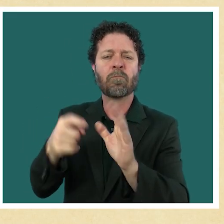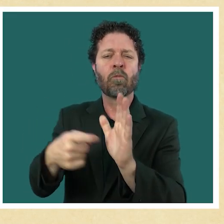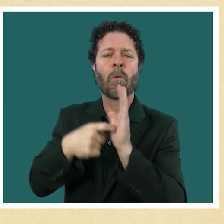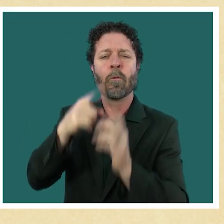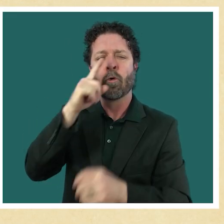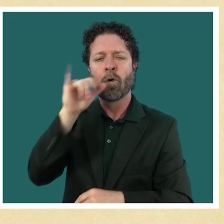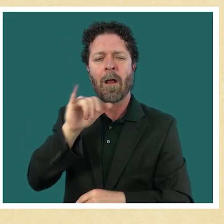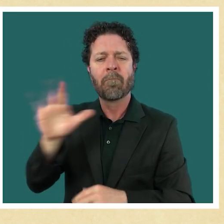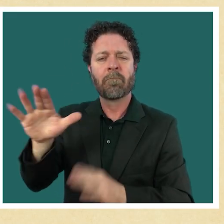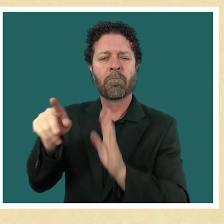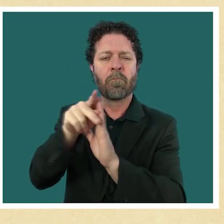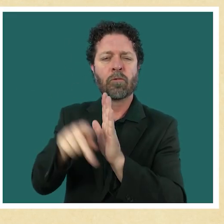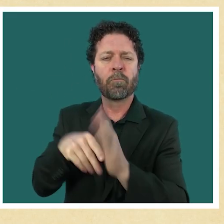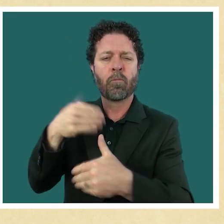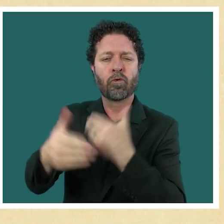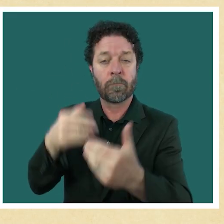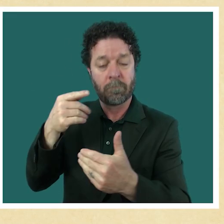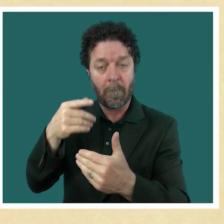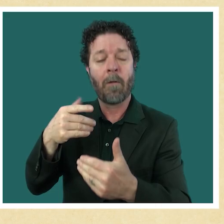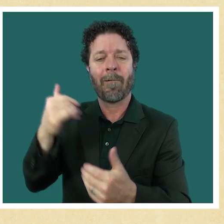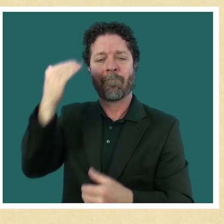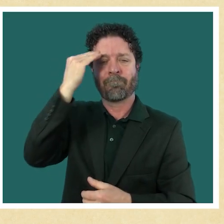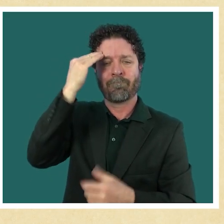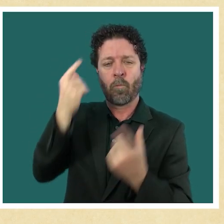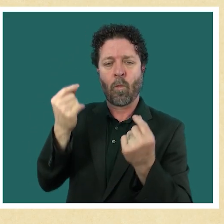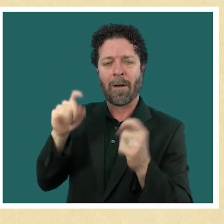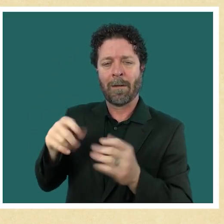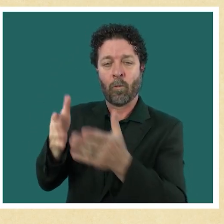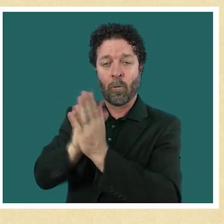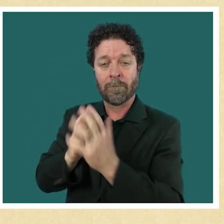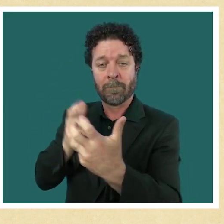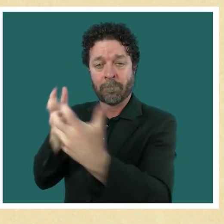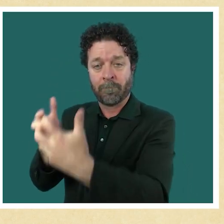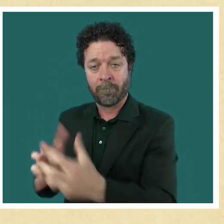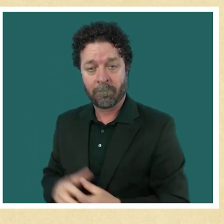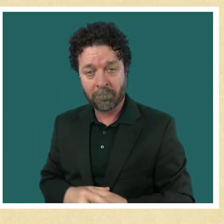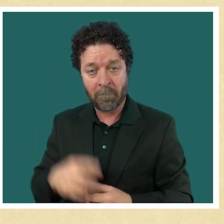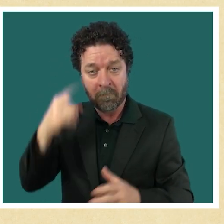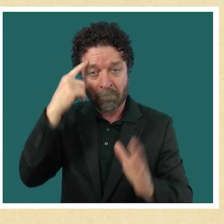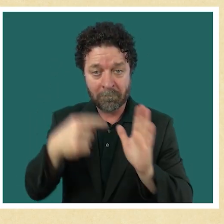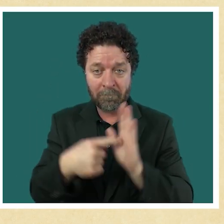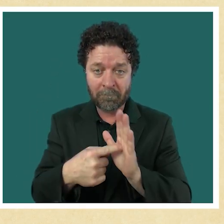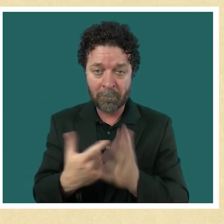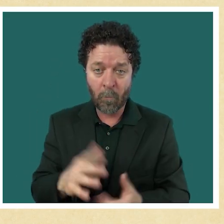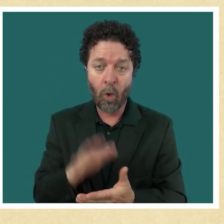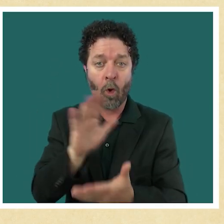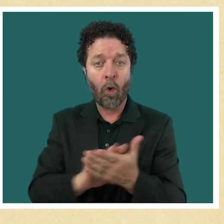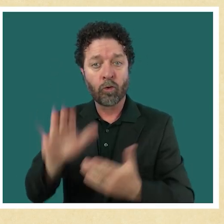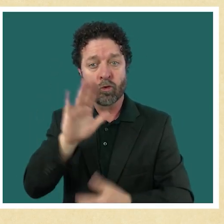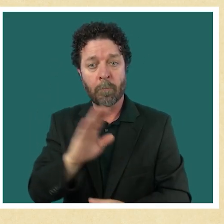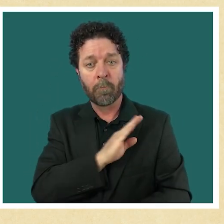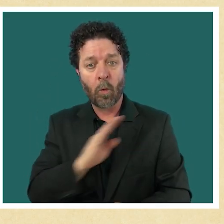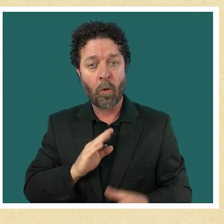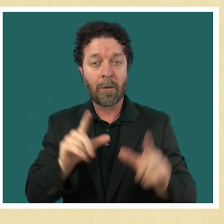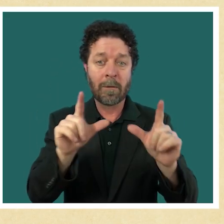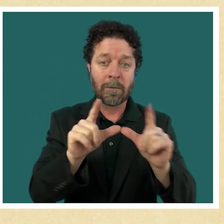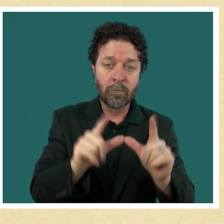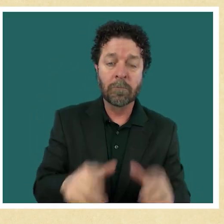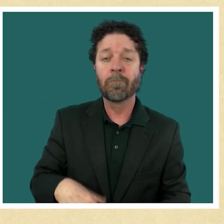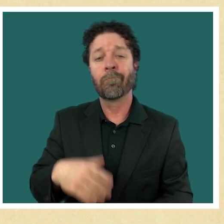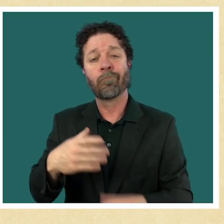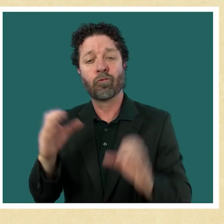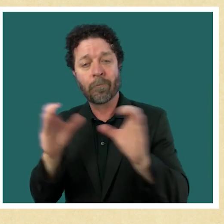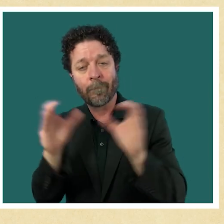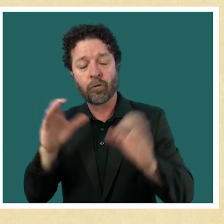and procedures for requesting accommodations. Each agency, like the College Board or a state licensing